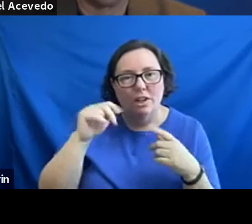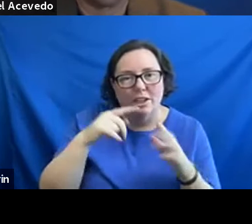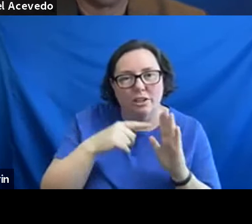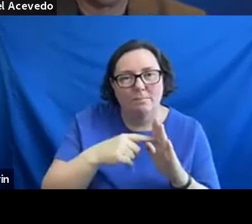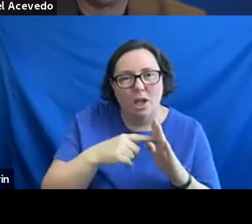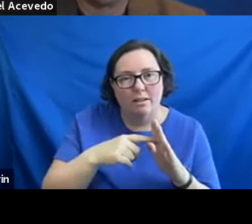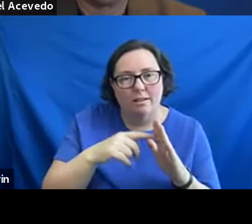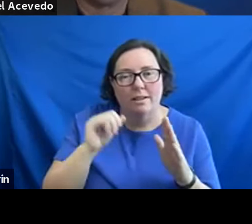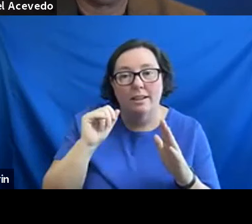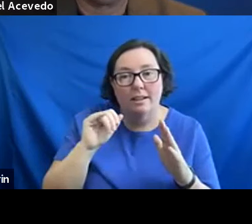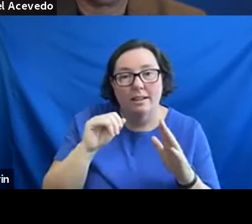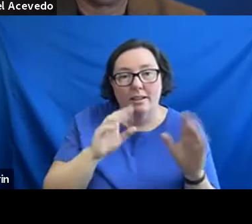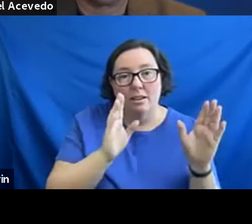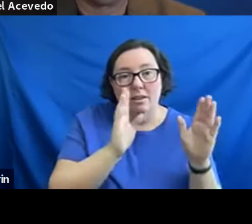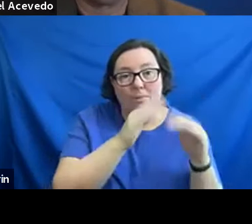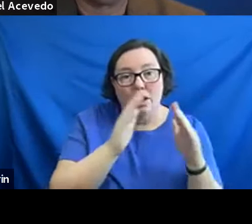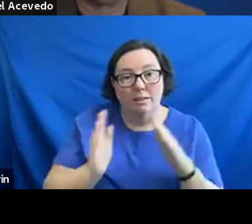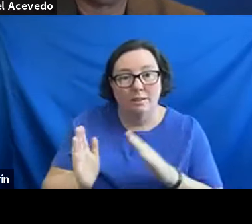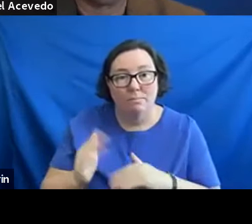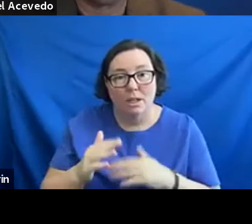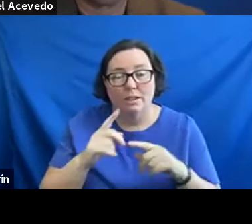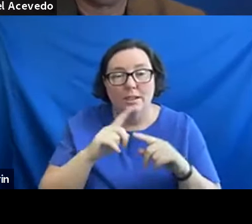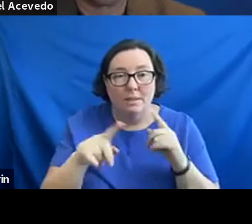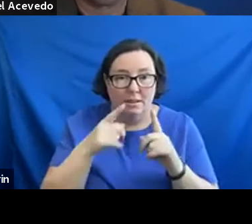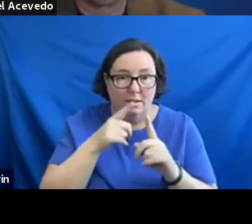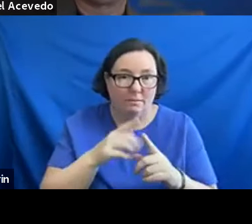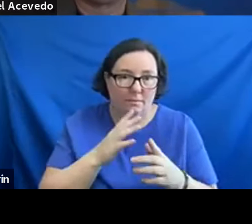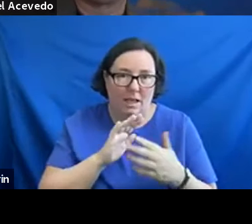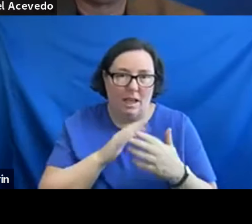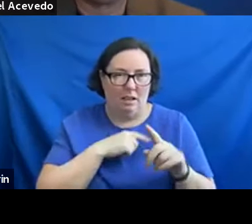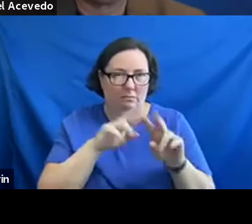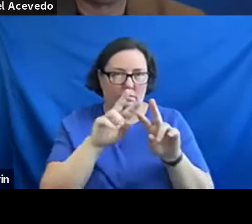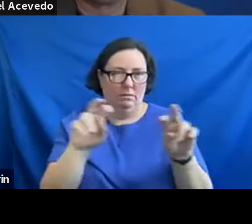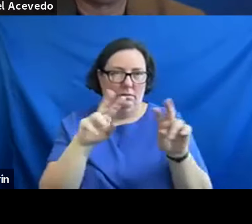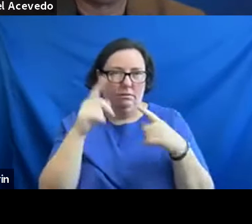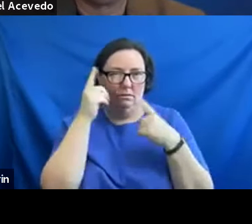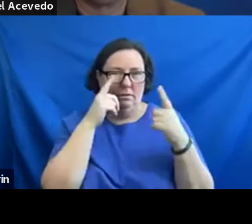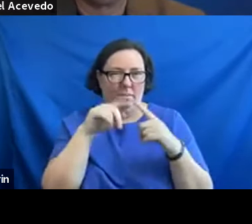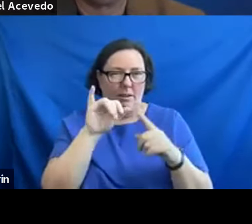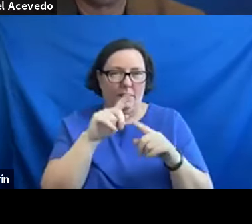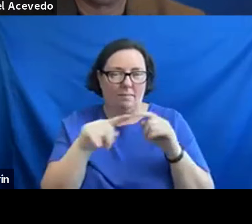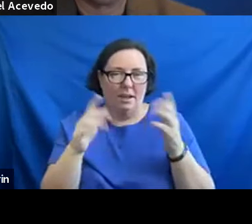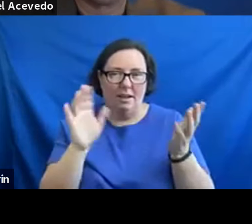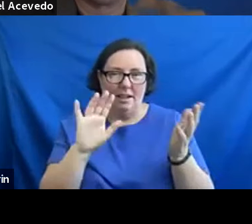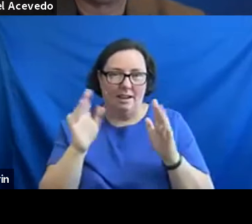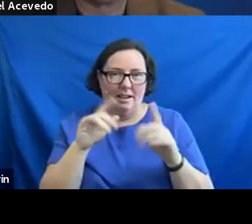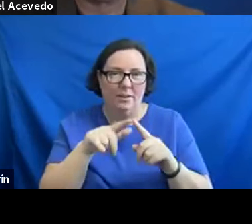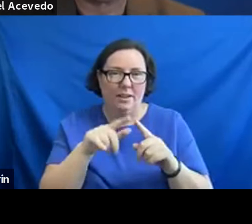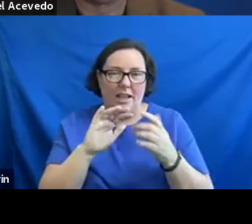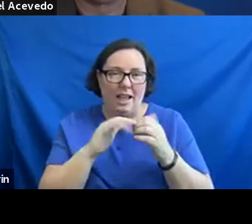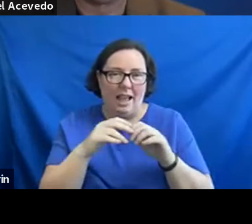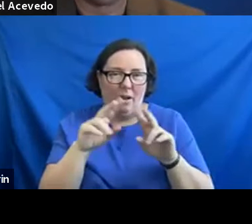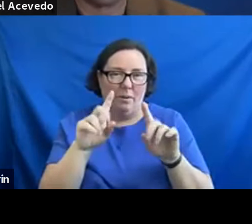how the test, well, you weren't describing it in this way, but this is the way I was processing it in my mind, but almost how